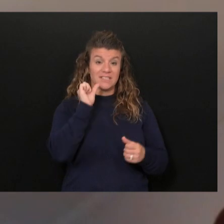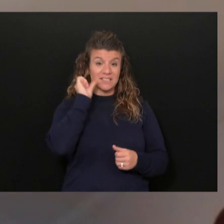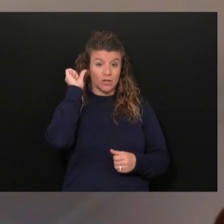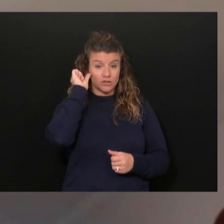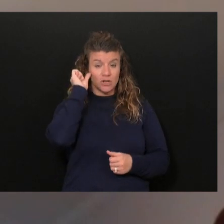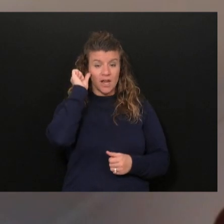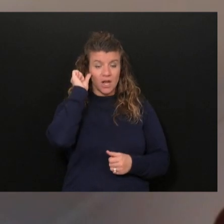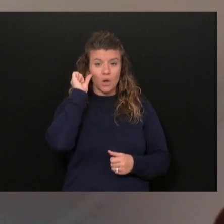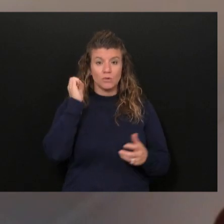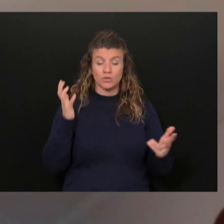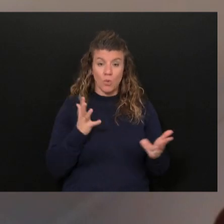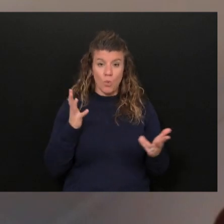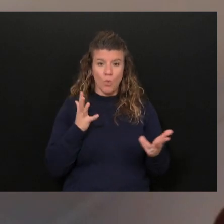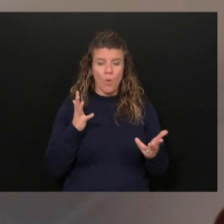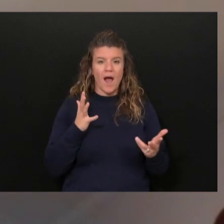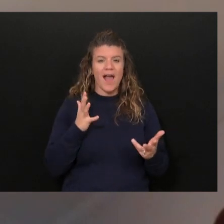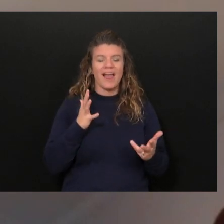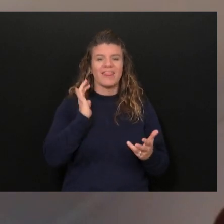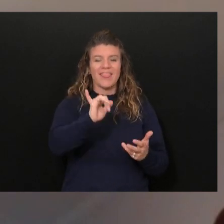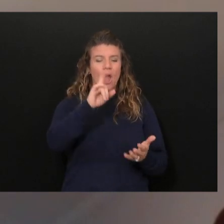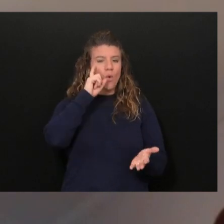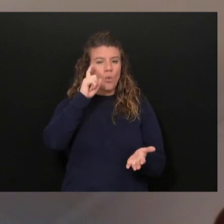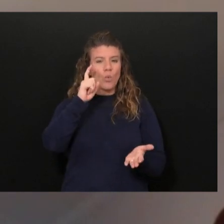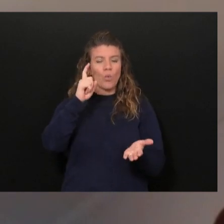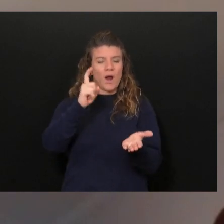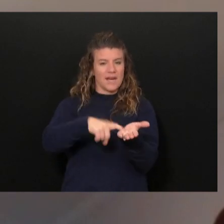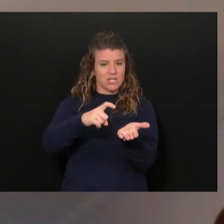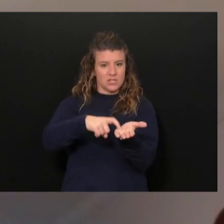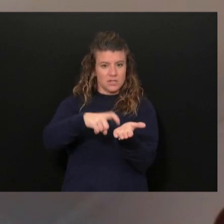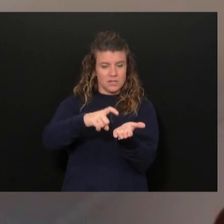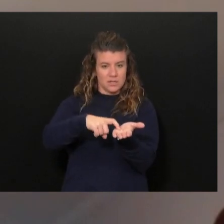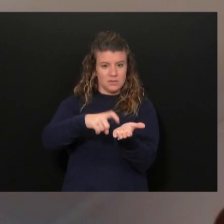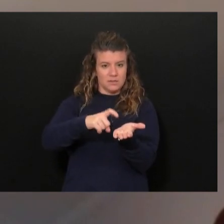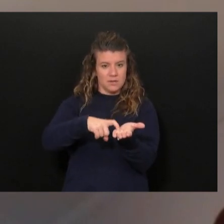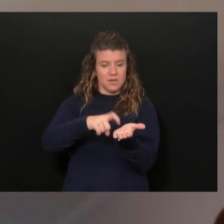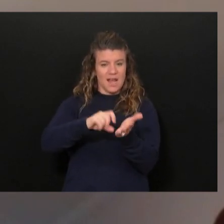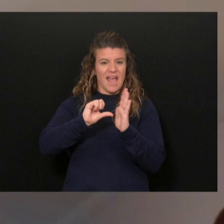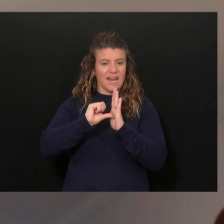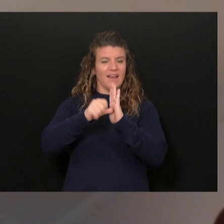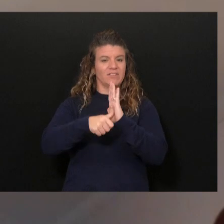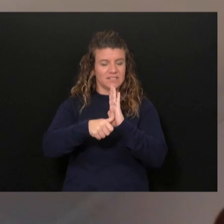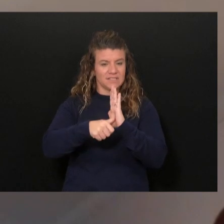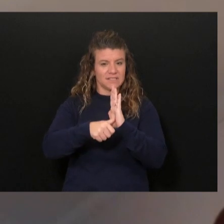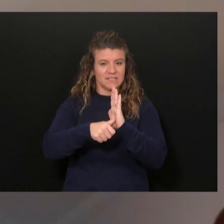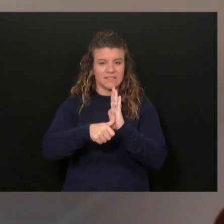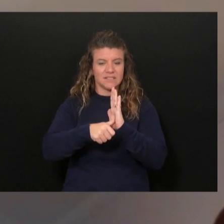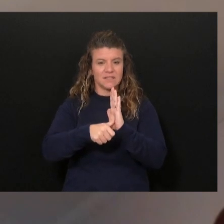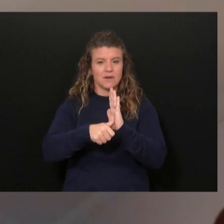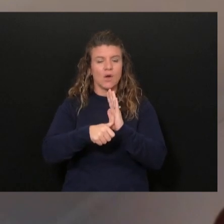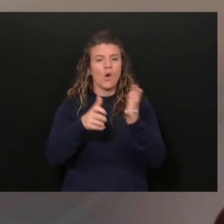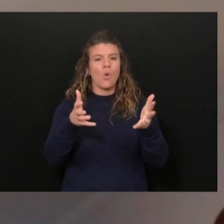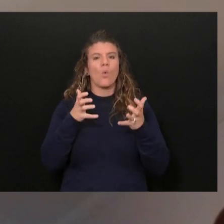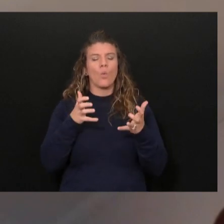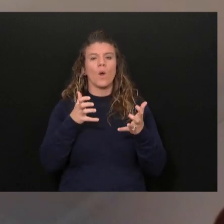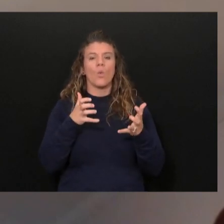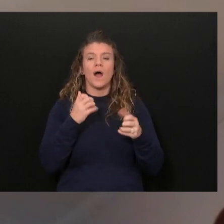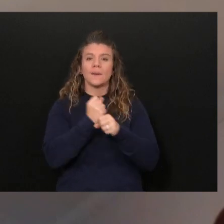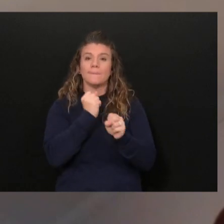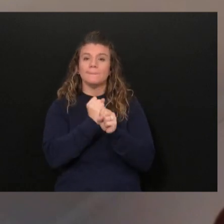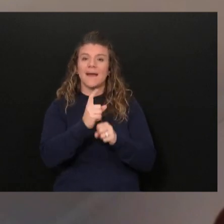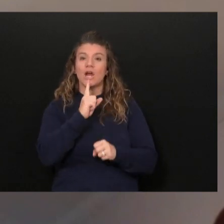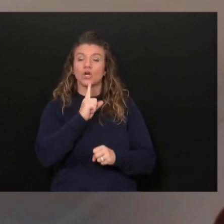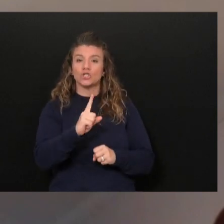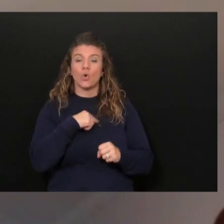of the recognition and emphasis on making sure that we start to